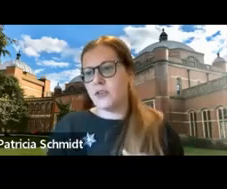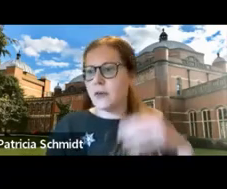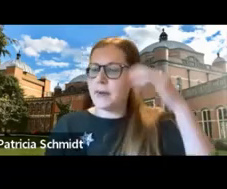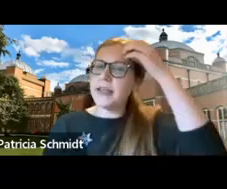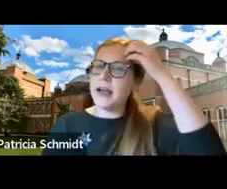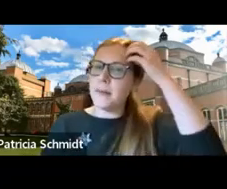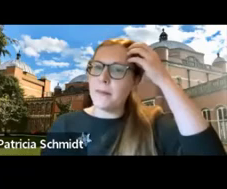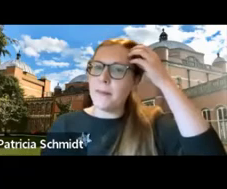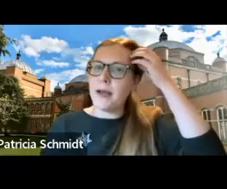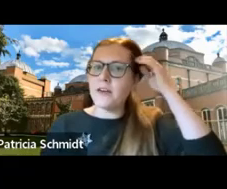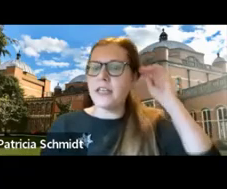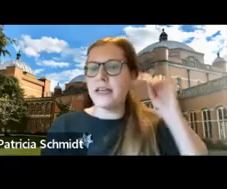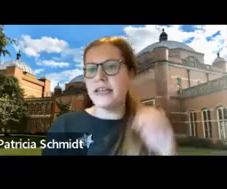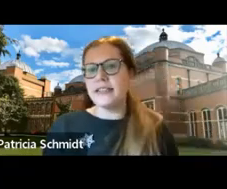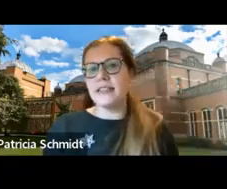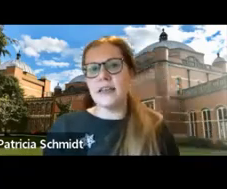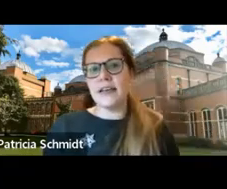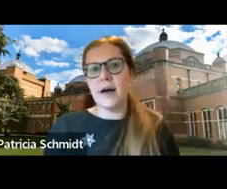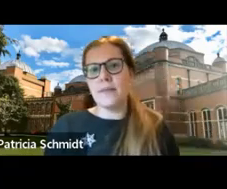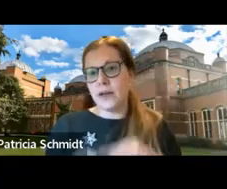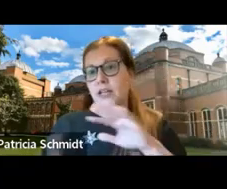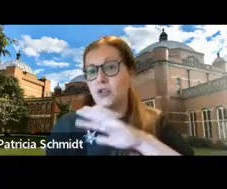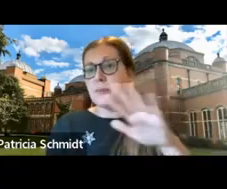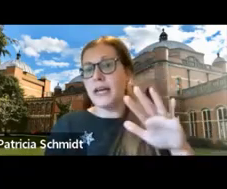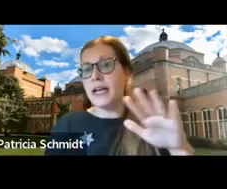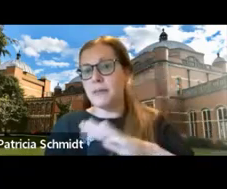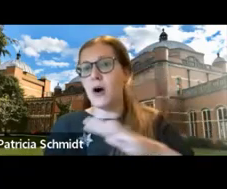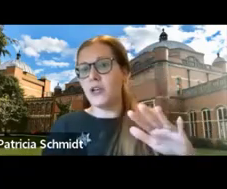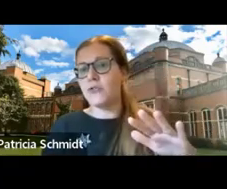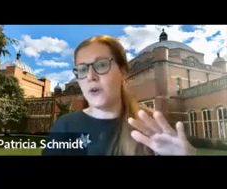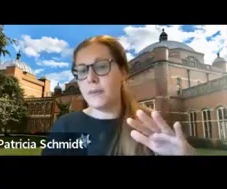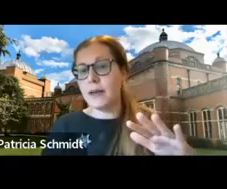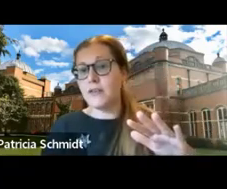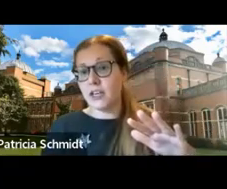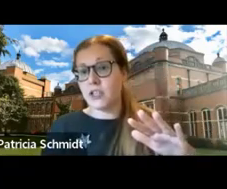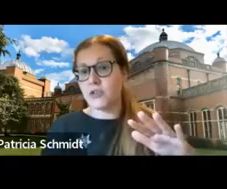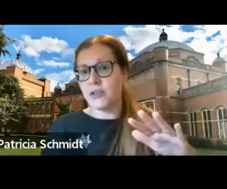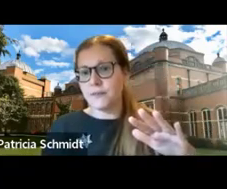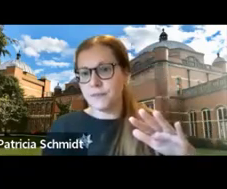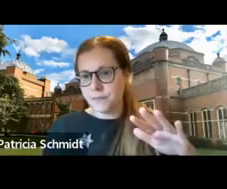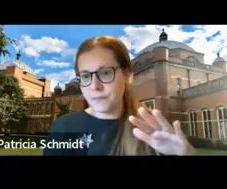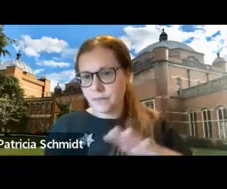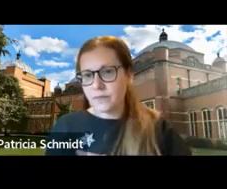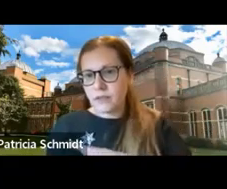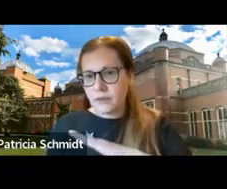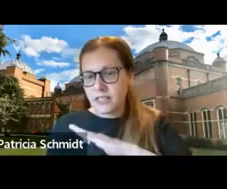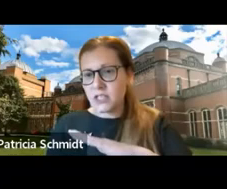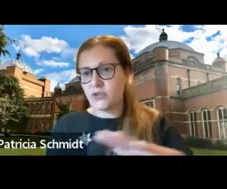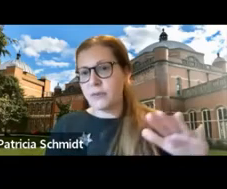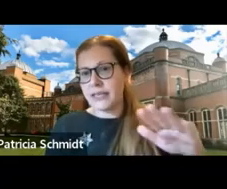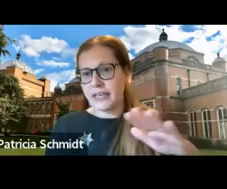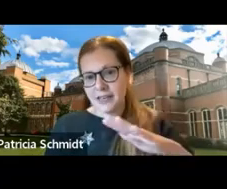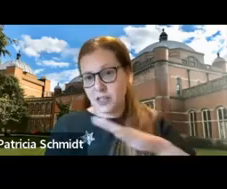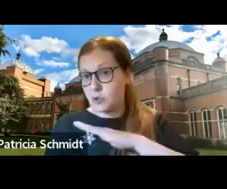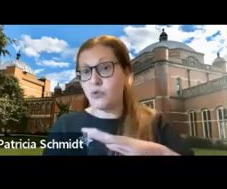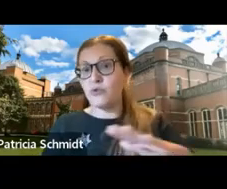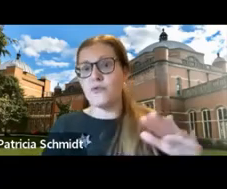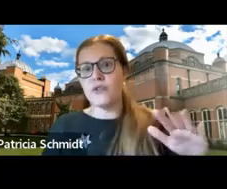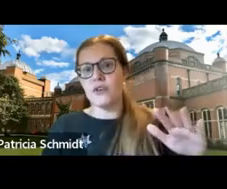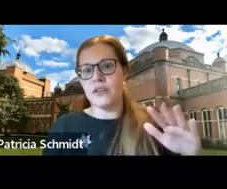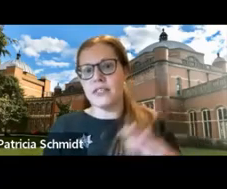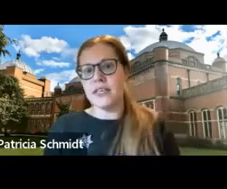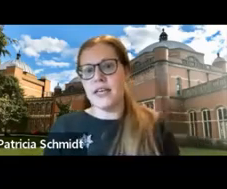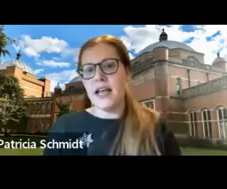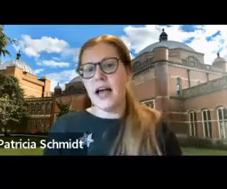et cetera, but my understanding is that they come extremely highly polished from the manufacturer. It is extremely